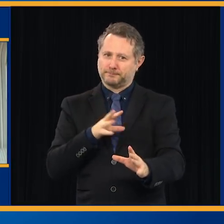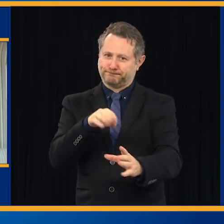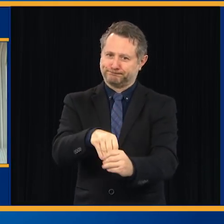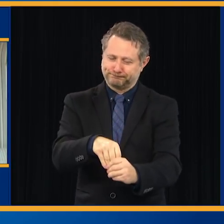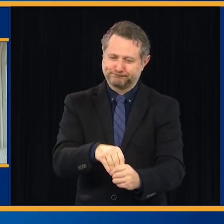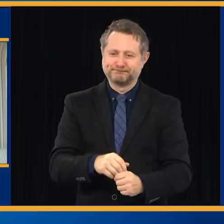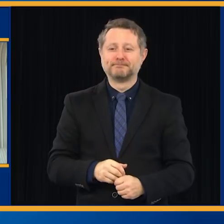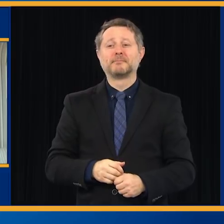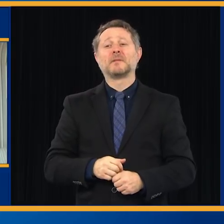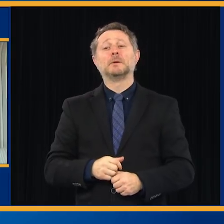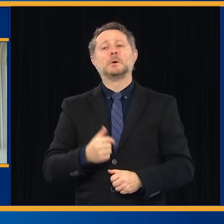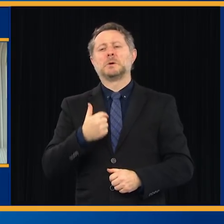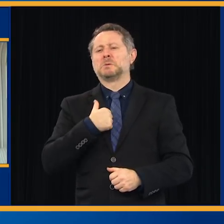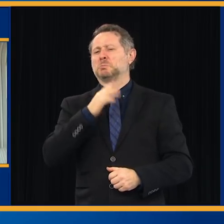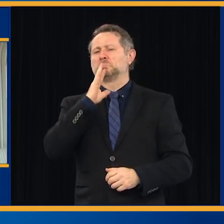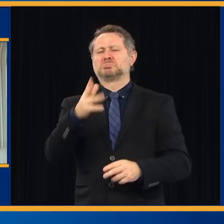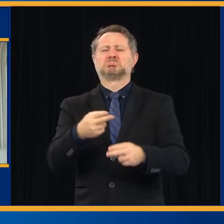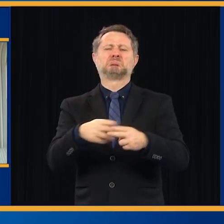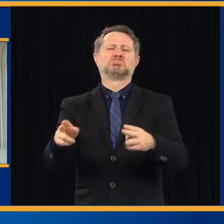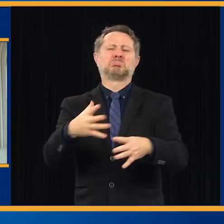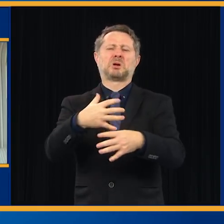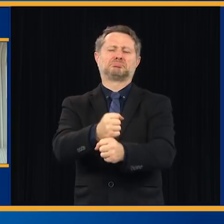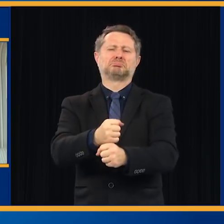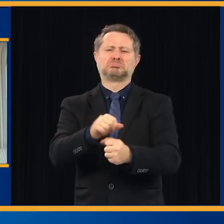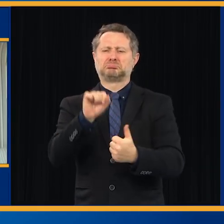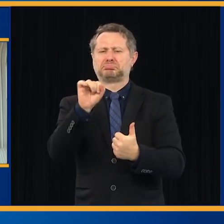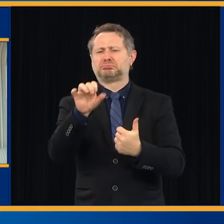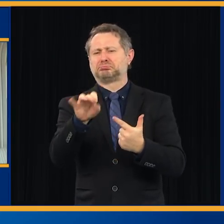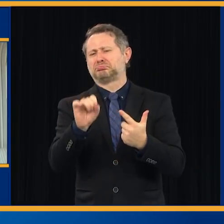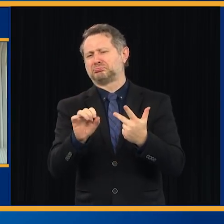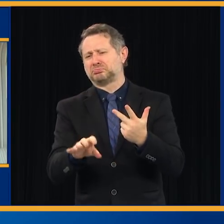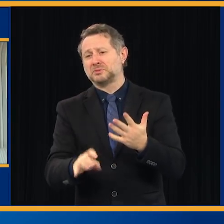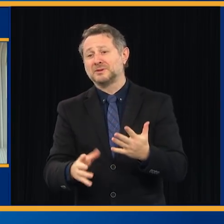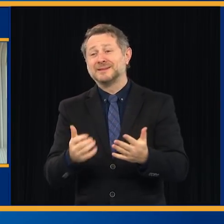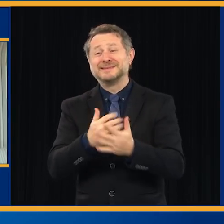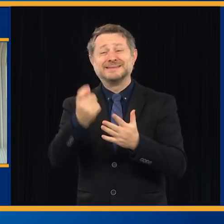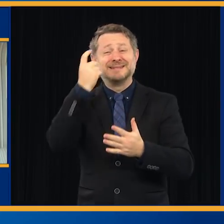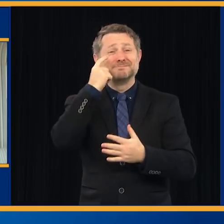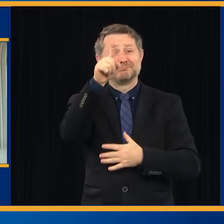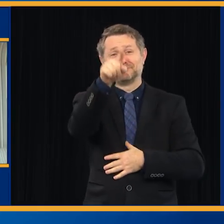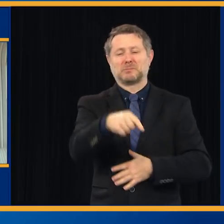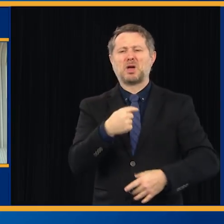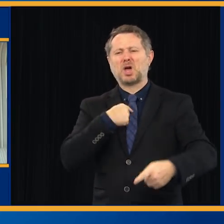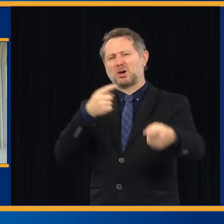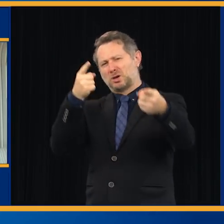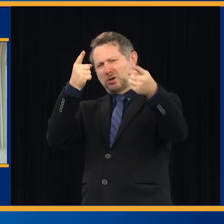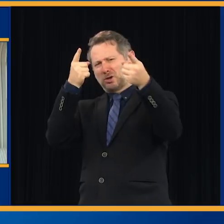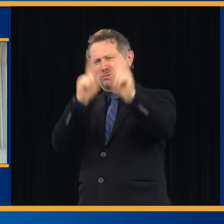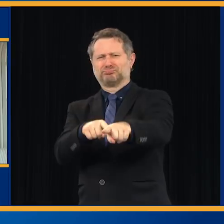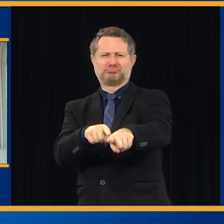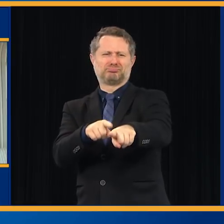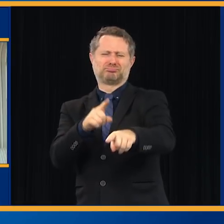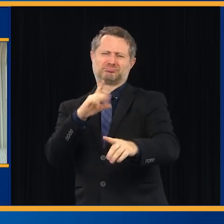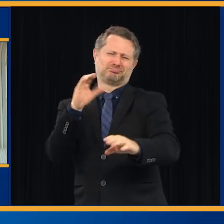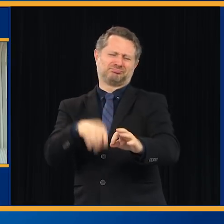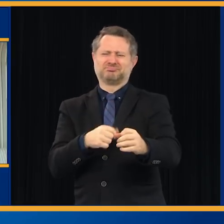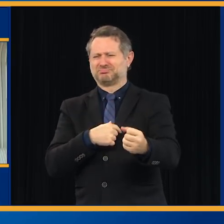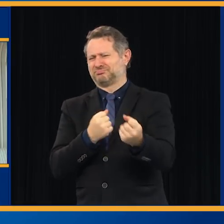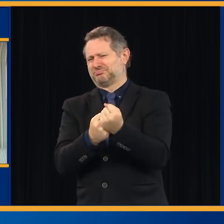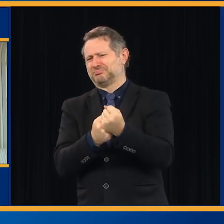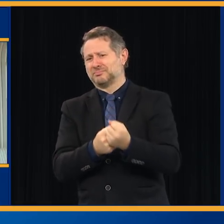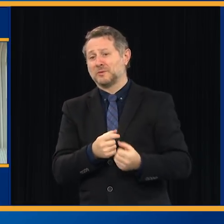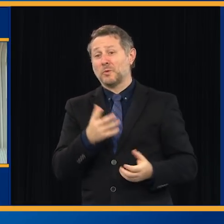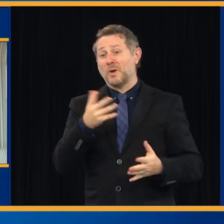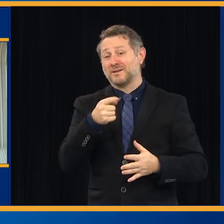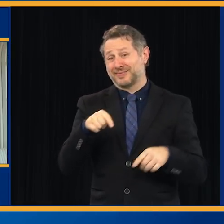I will be brief and say I echo literally everything you've said, including the confidence and the positive in terms of what this has